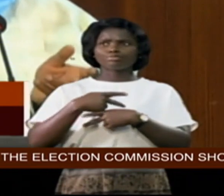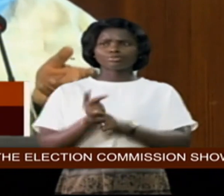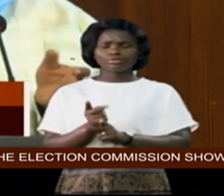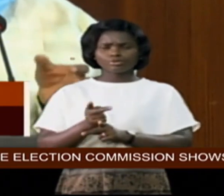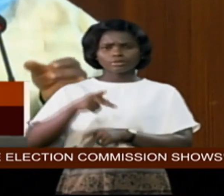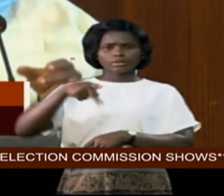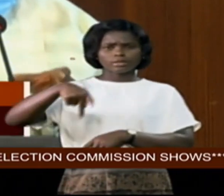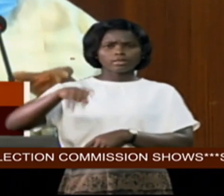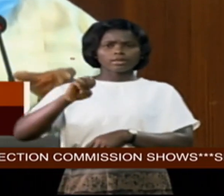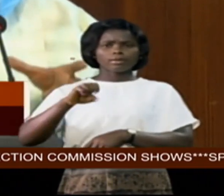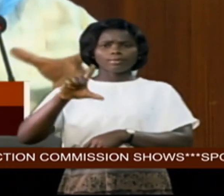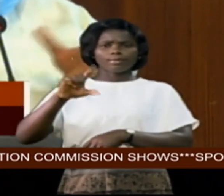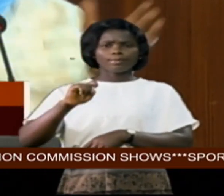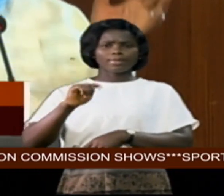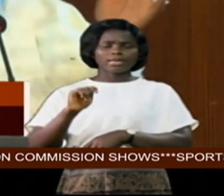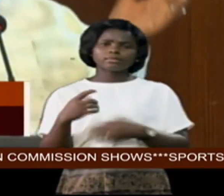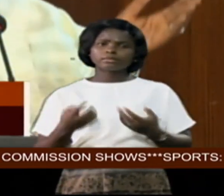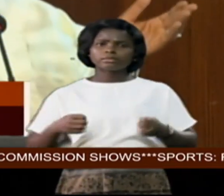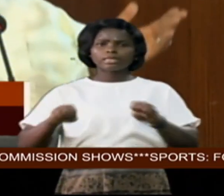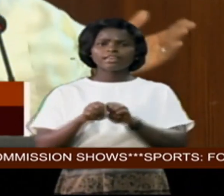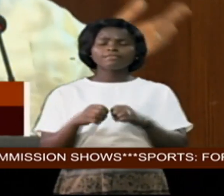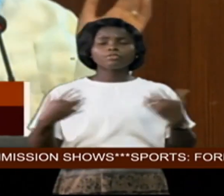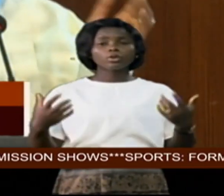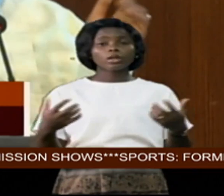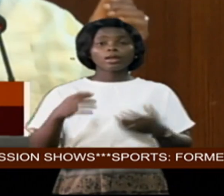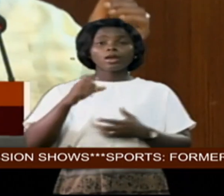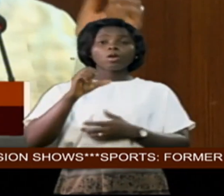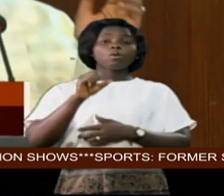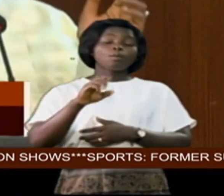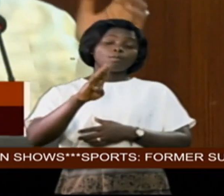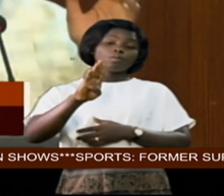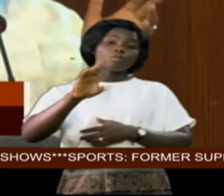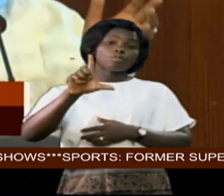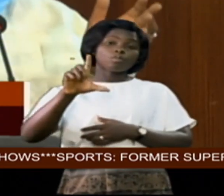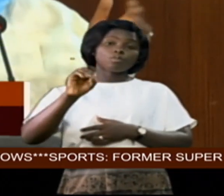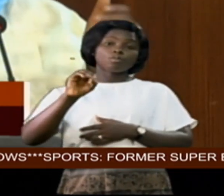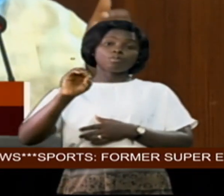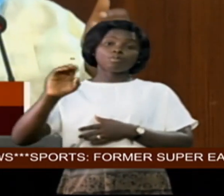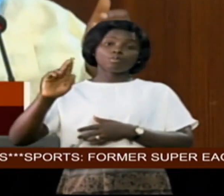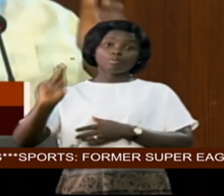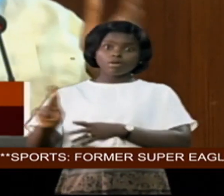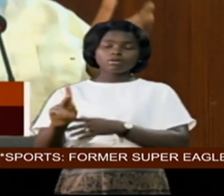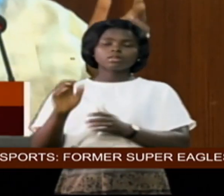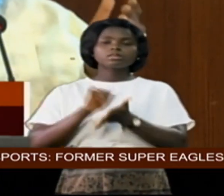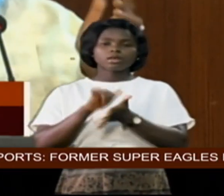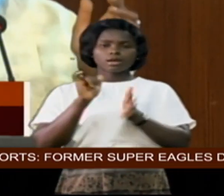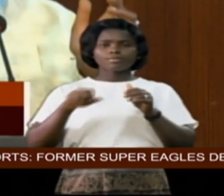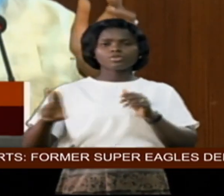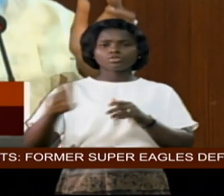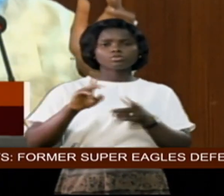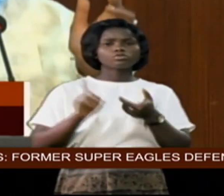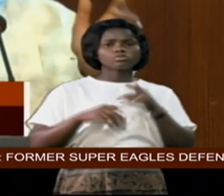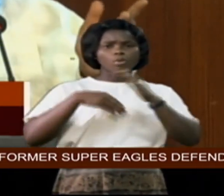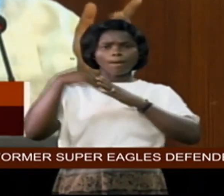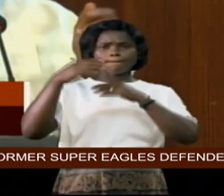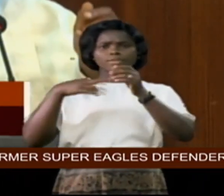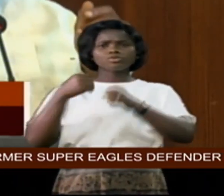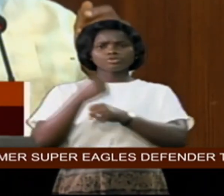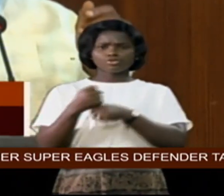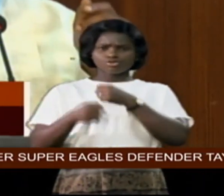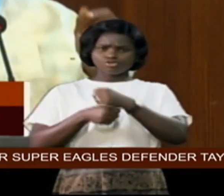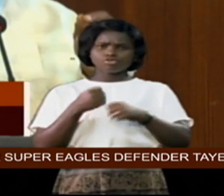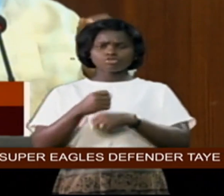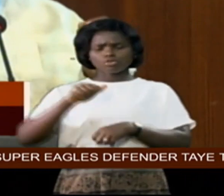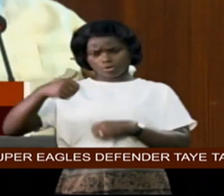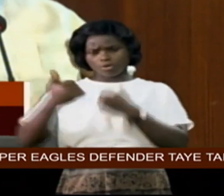used and make interlocks, even blocks that you can build actual structures that you can use. Other countries are doing that.